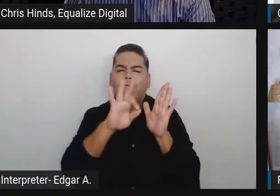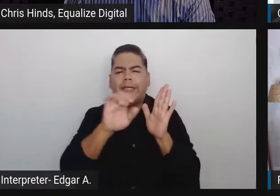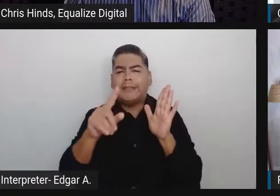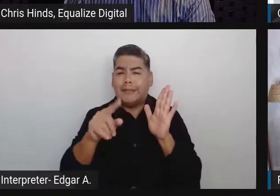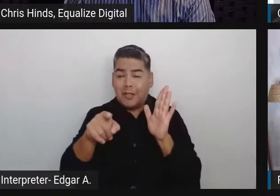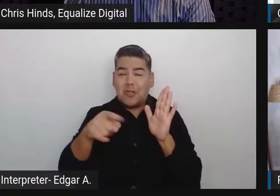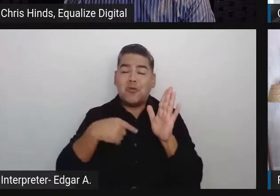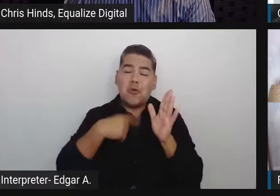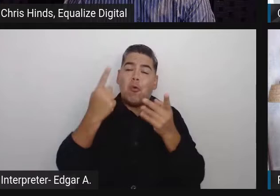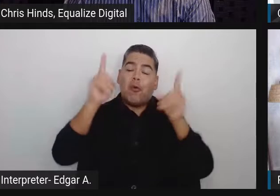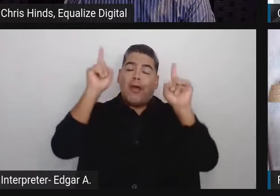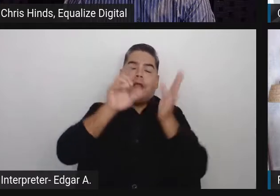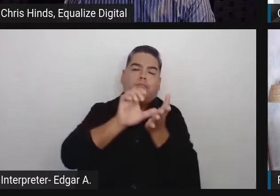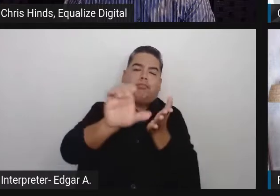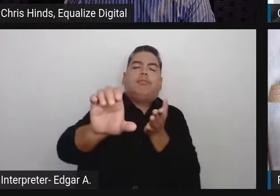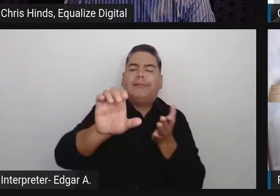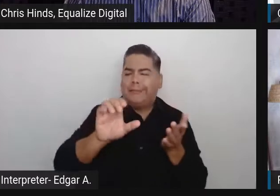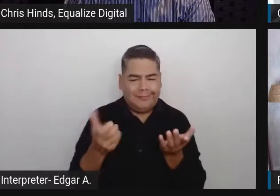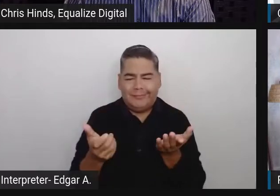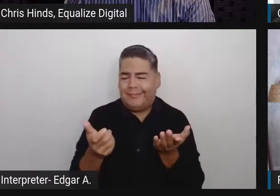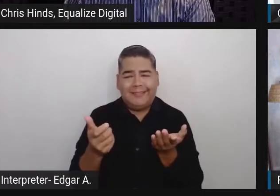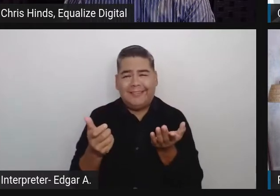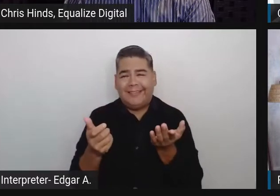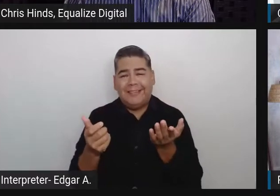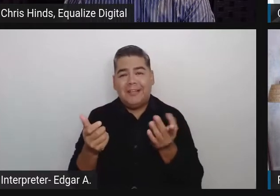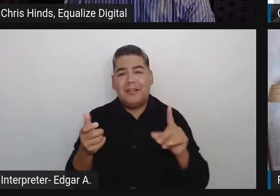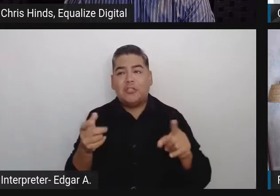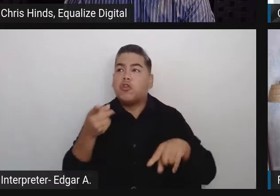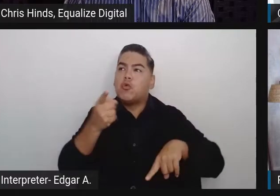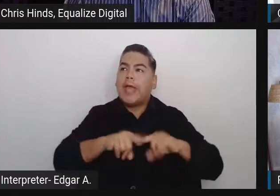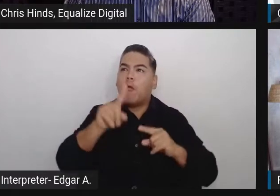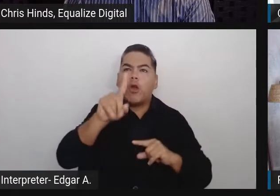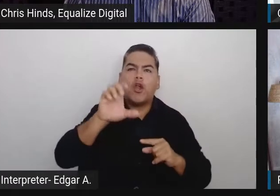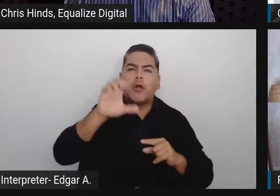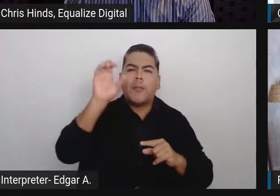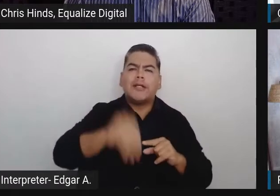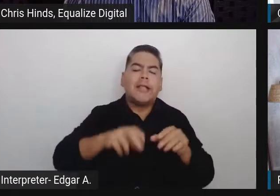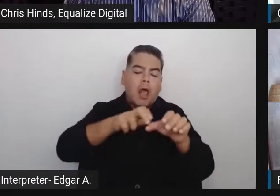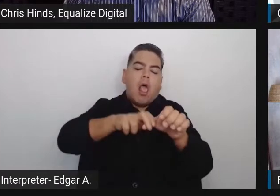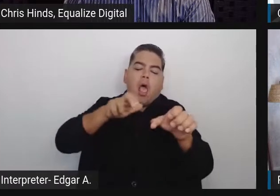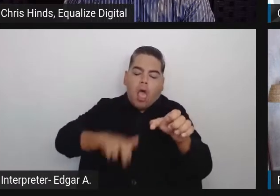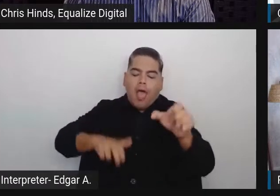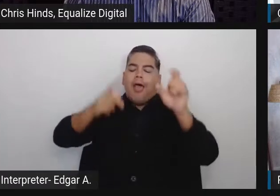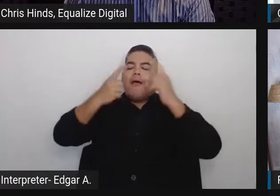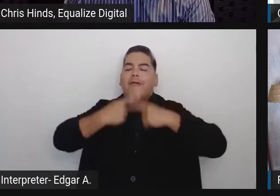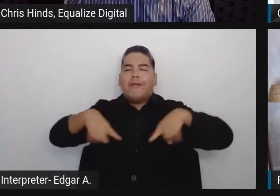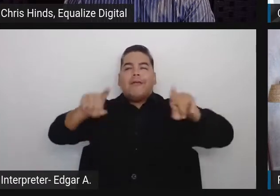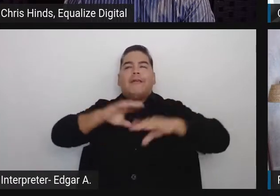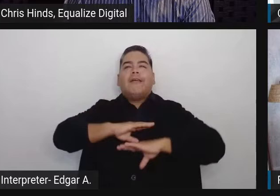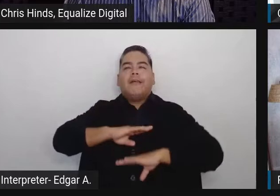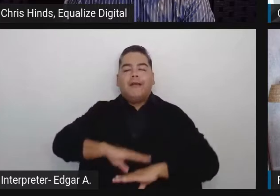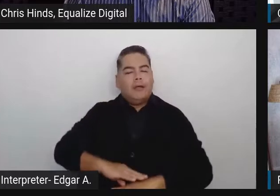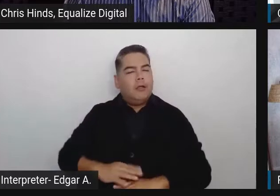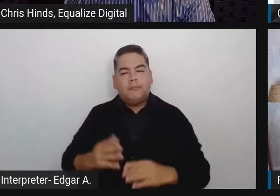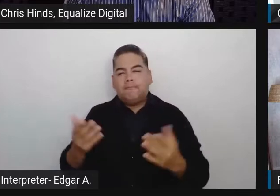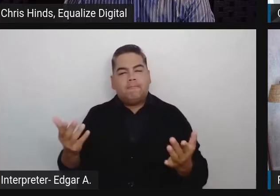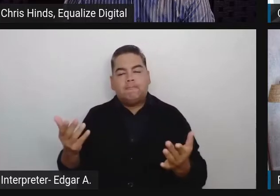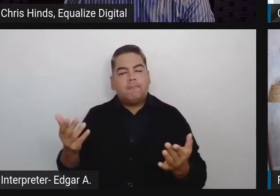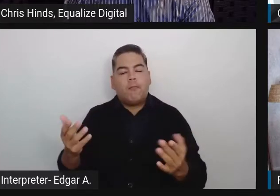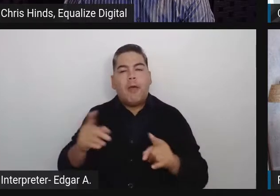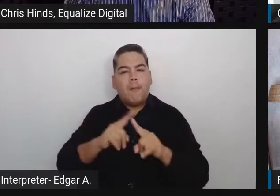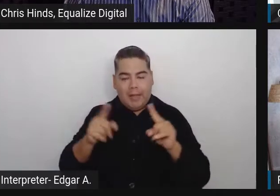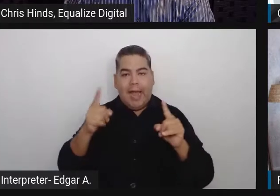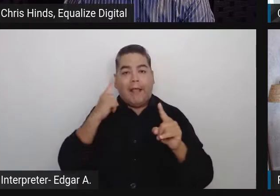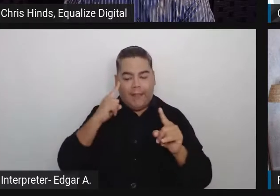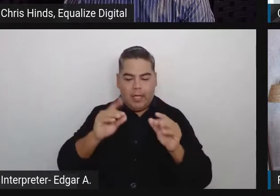yourself, right? So obviously you can't ever totally prevent that, but I think having clear